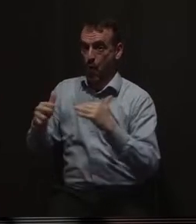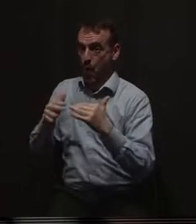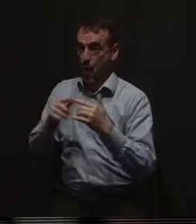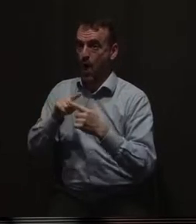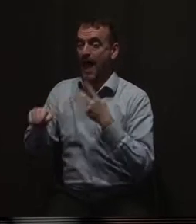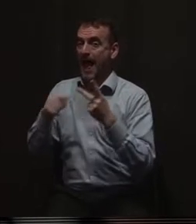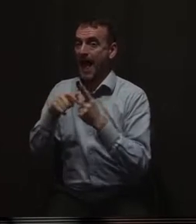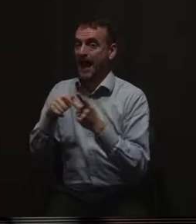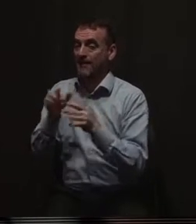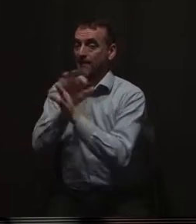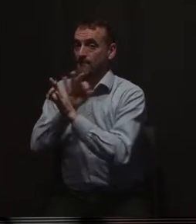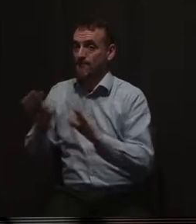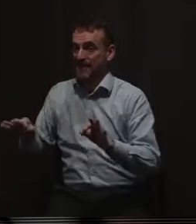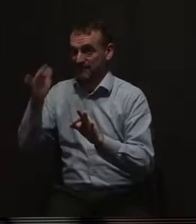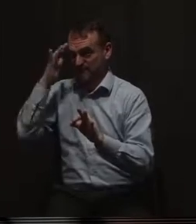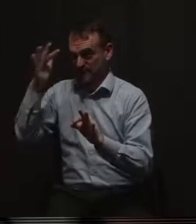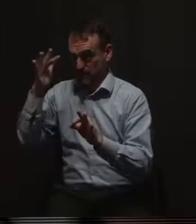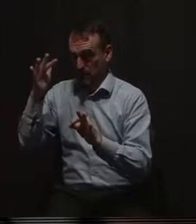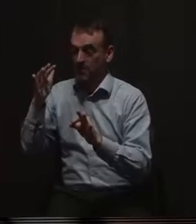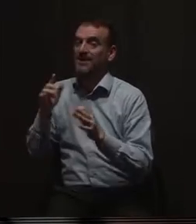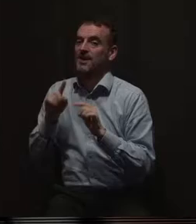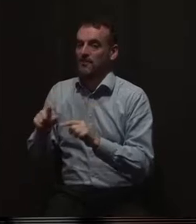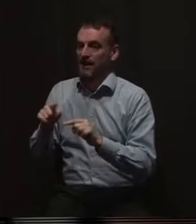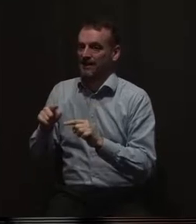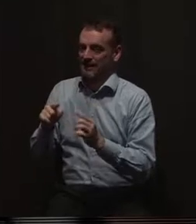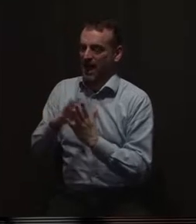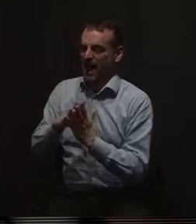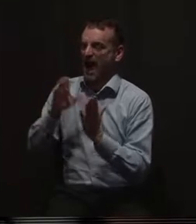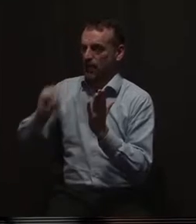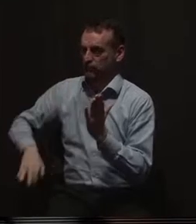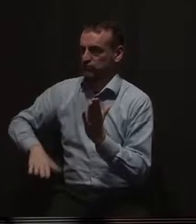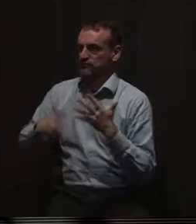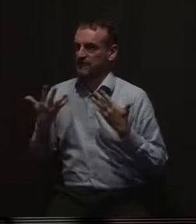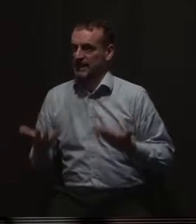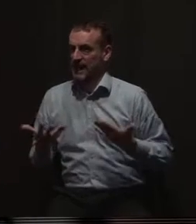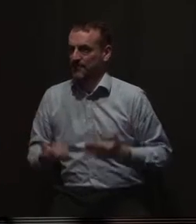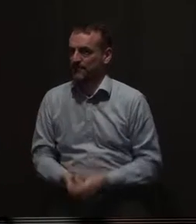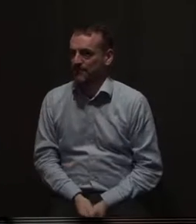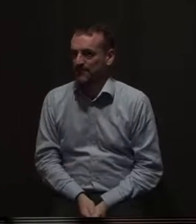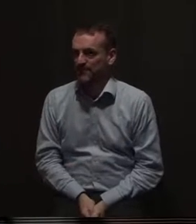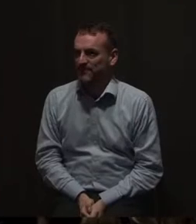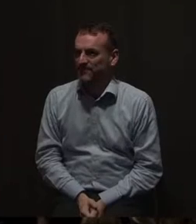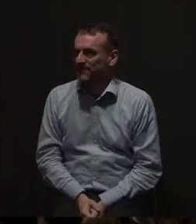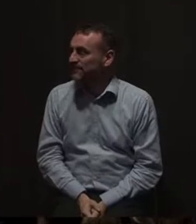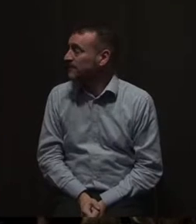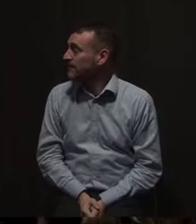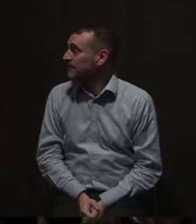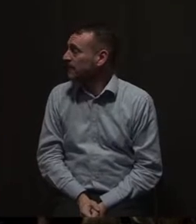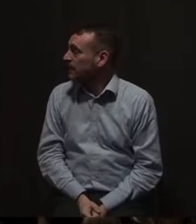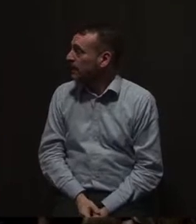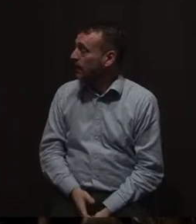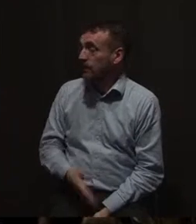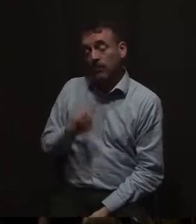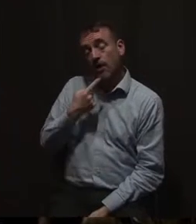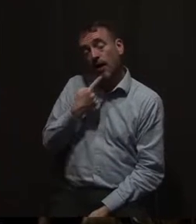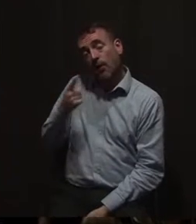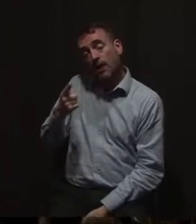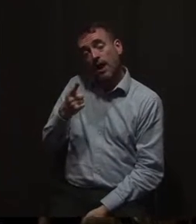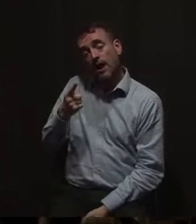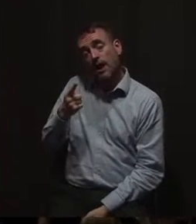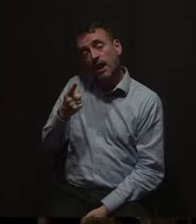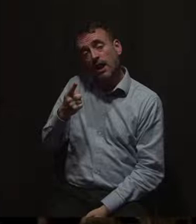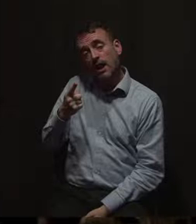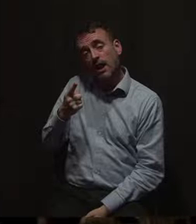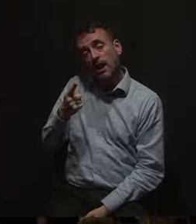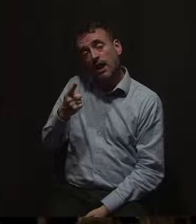Cut it out. Okay, so I'll just wrap up with one